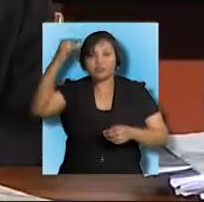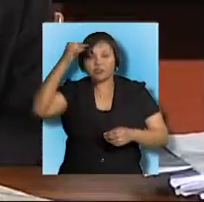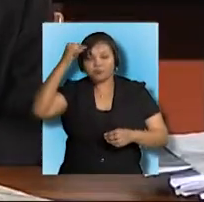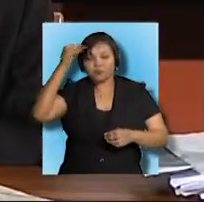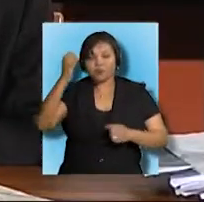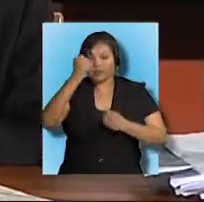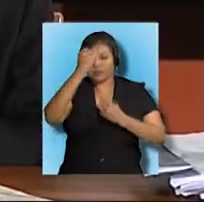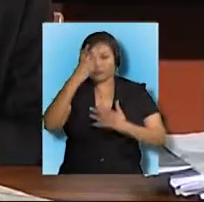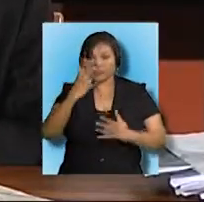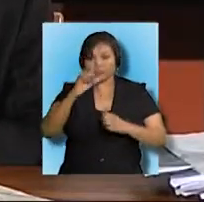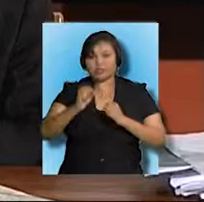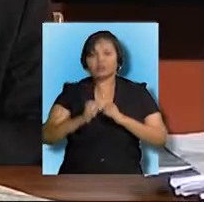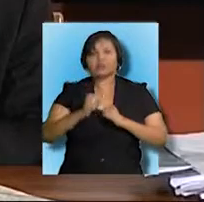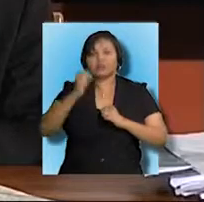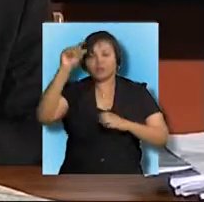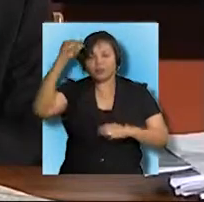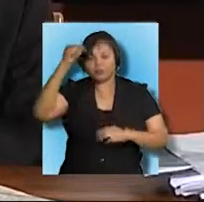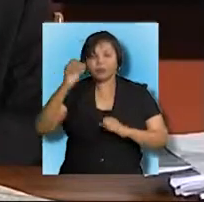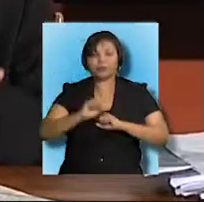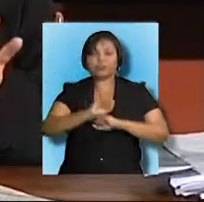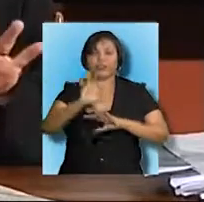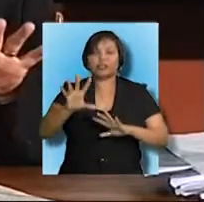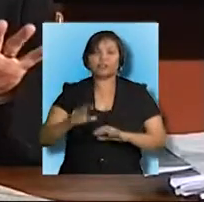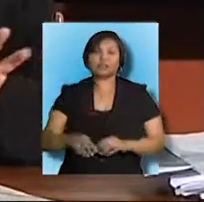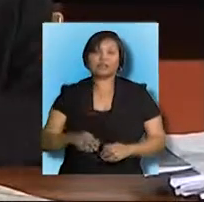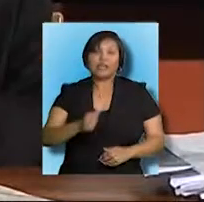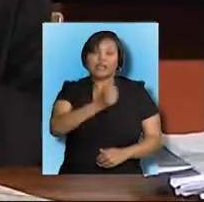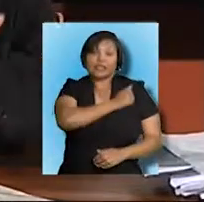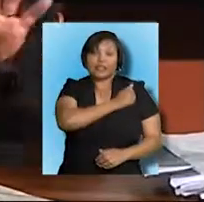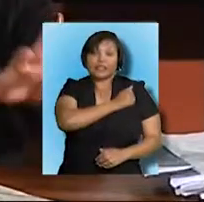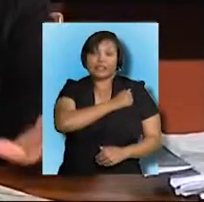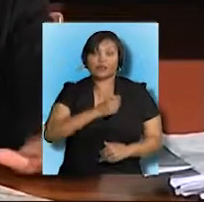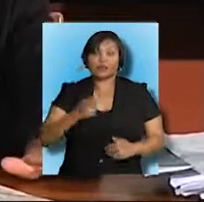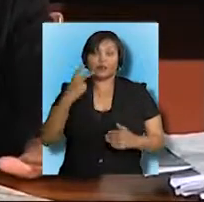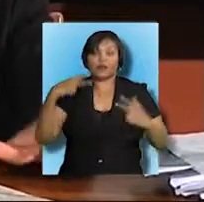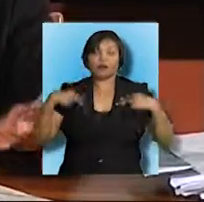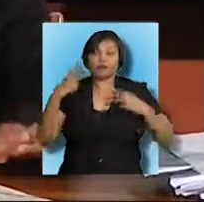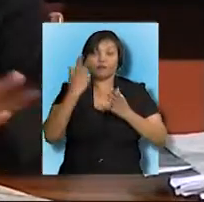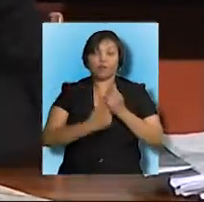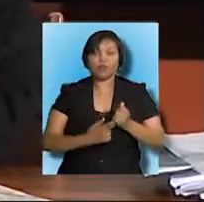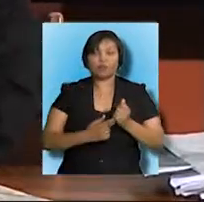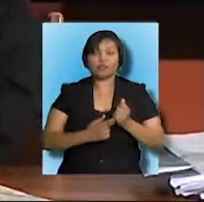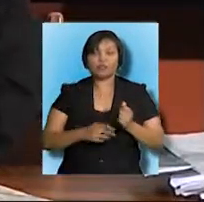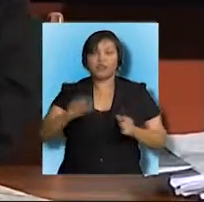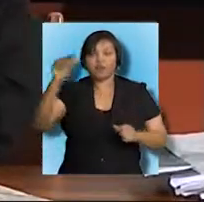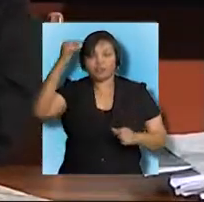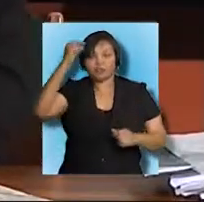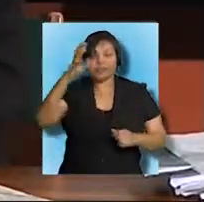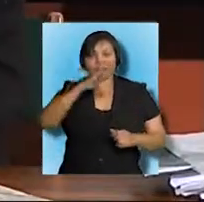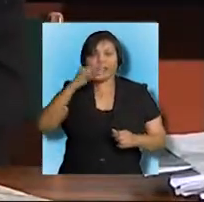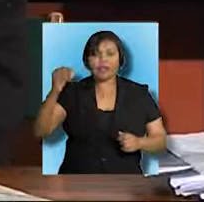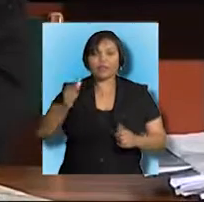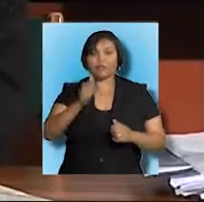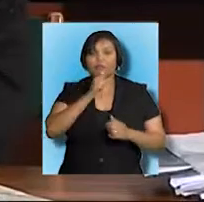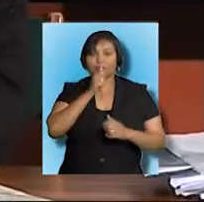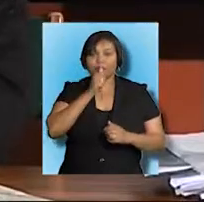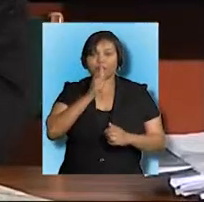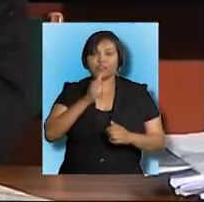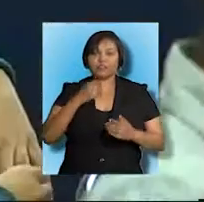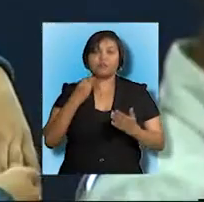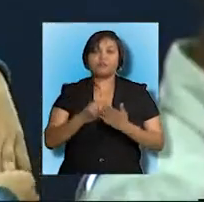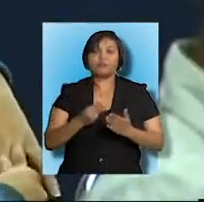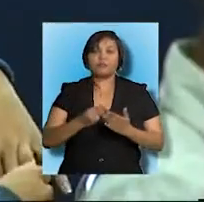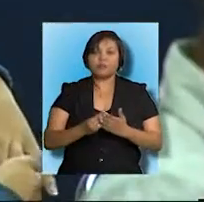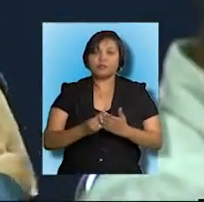common situation is that in Canada, where you have both a public subsidy and some access to